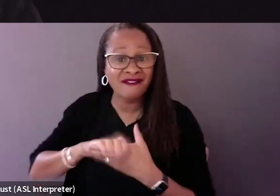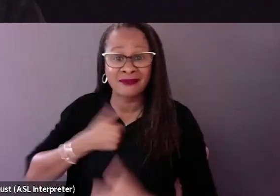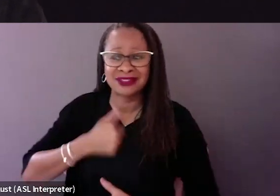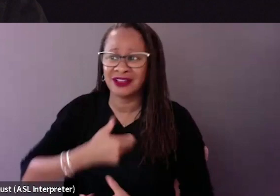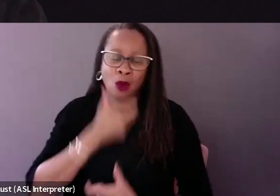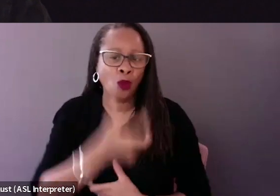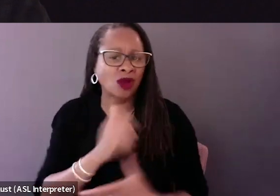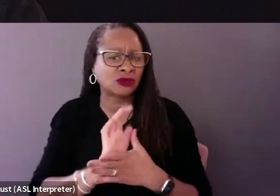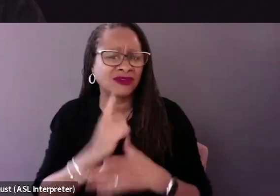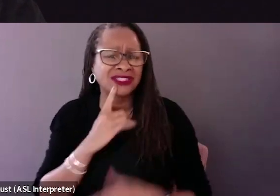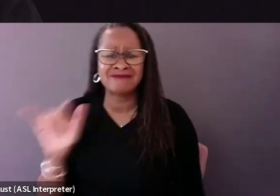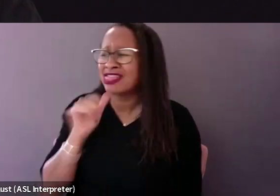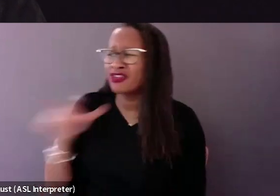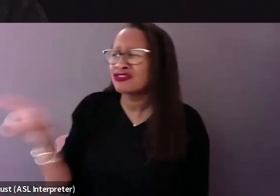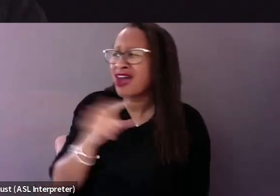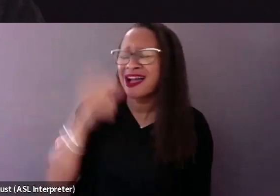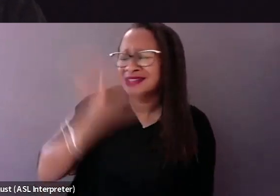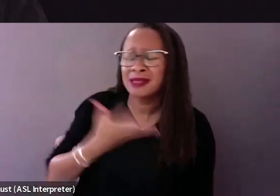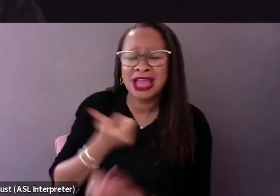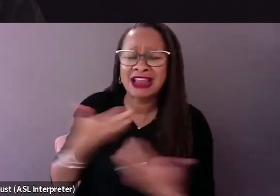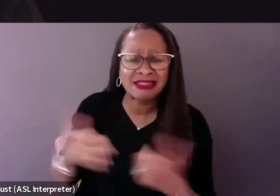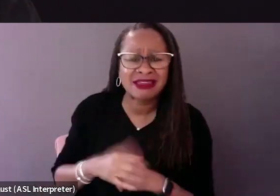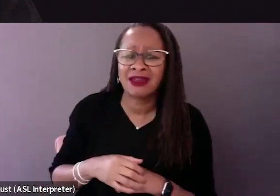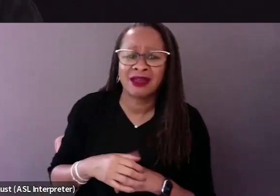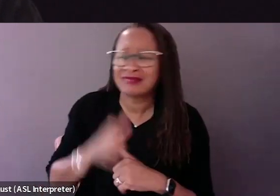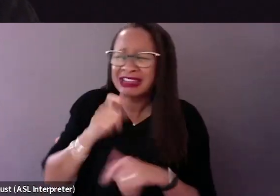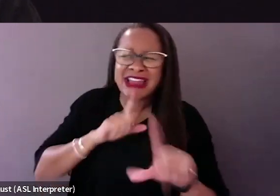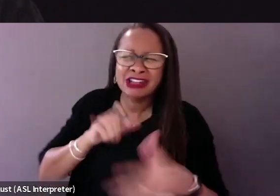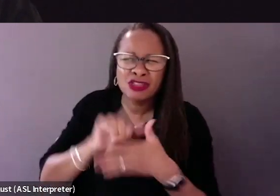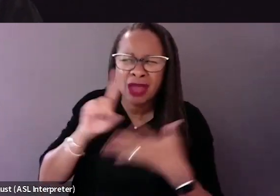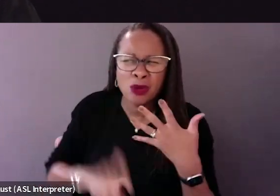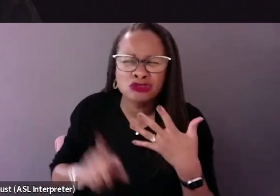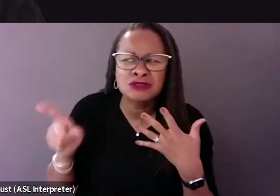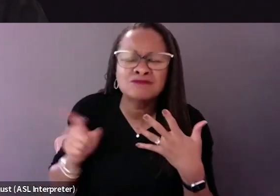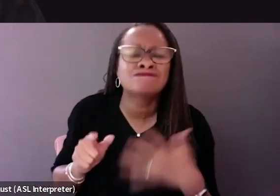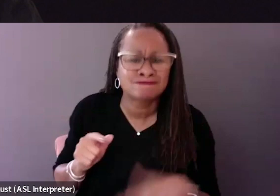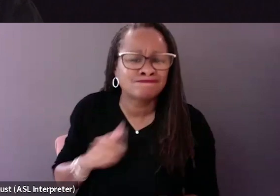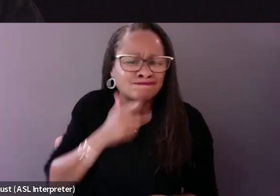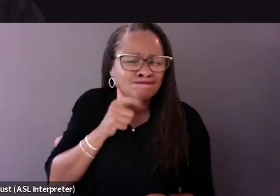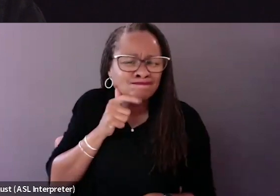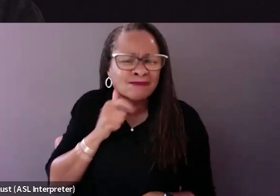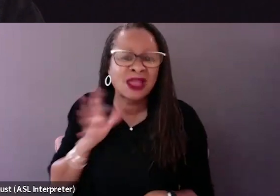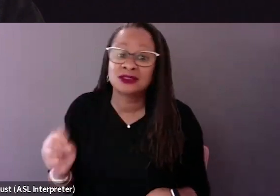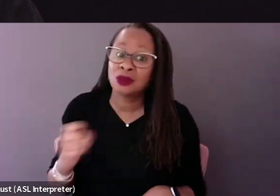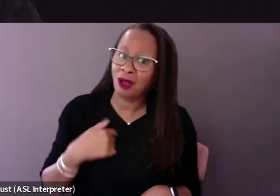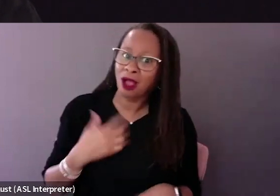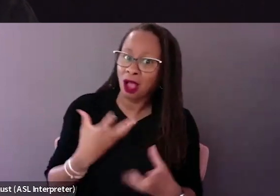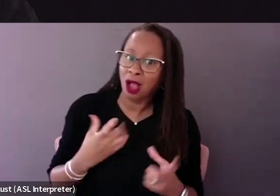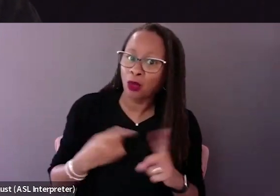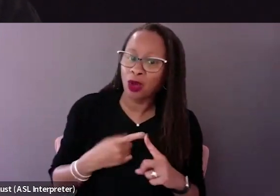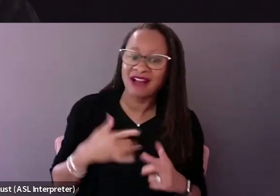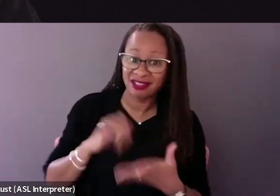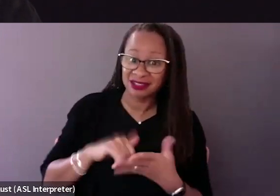like, they're not telling me everything, and they didn't really answer that question. And so I want to. I feel like